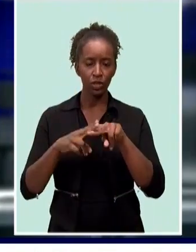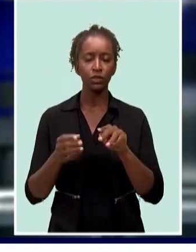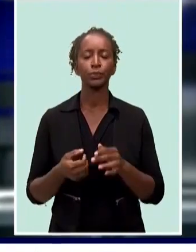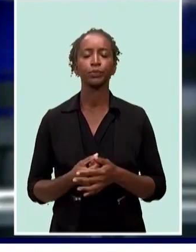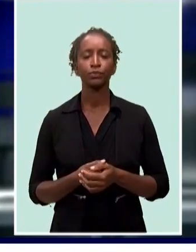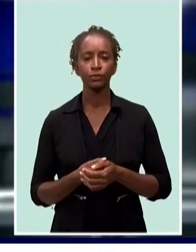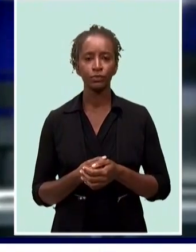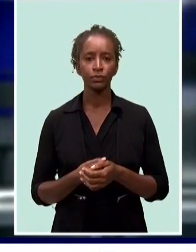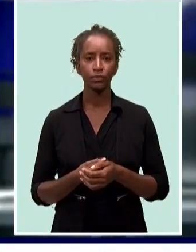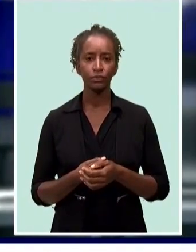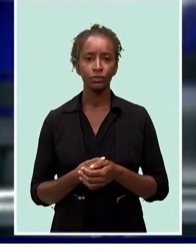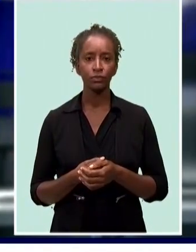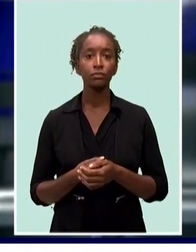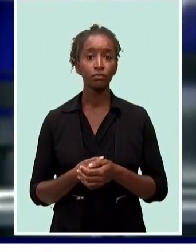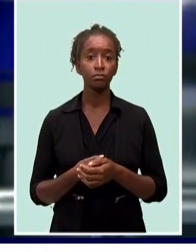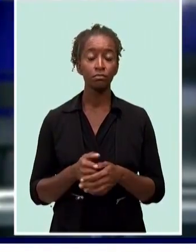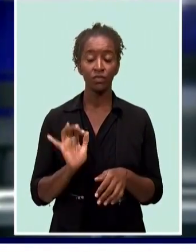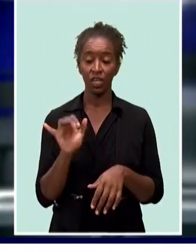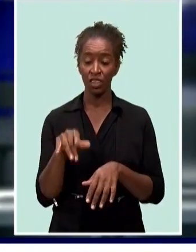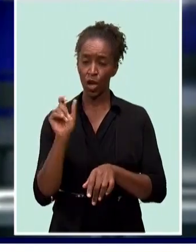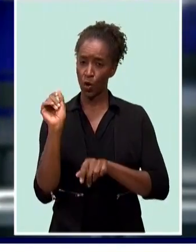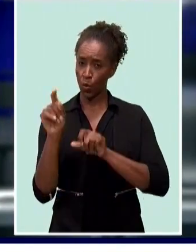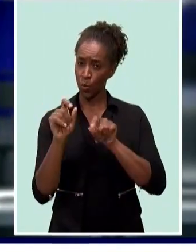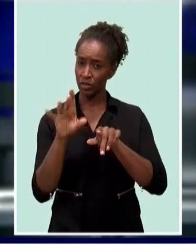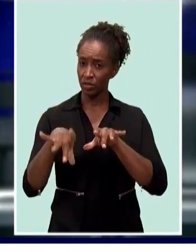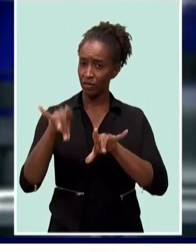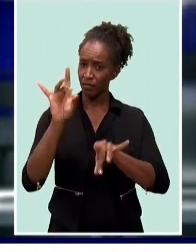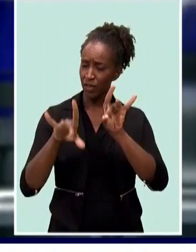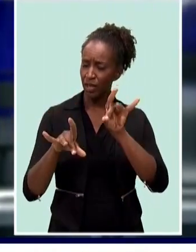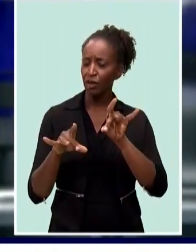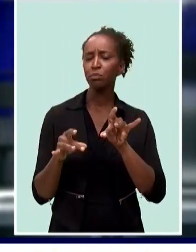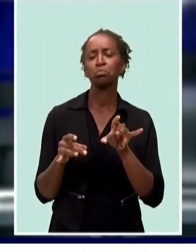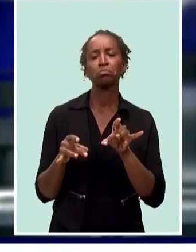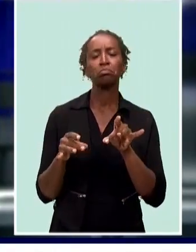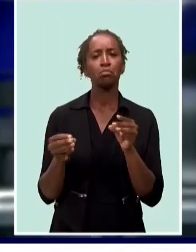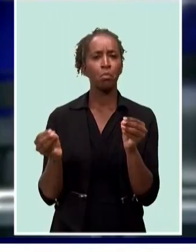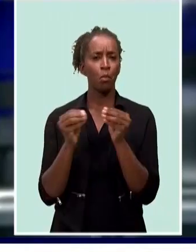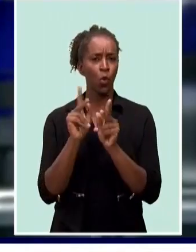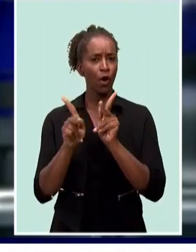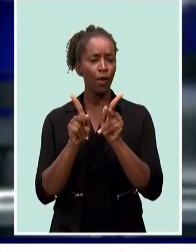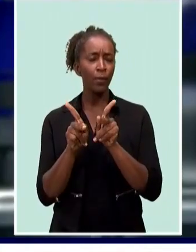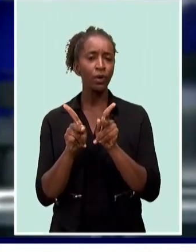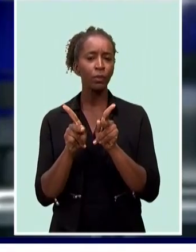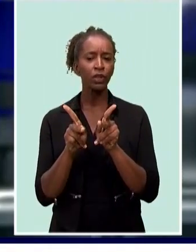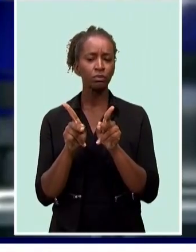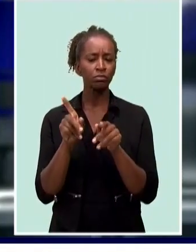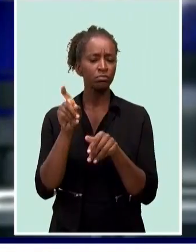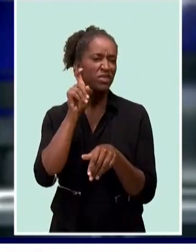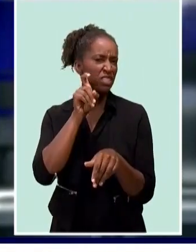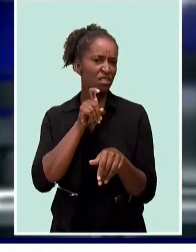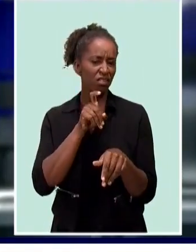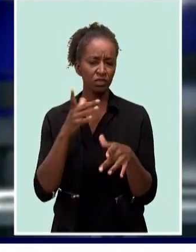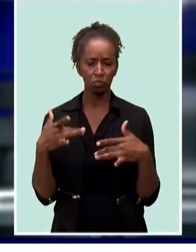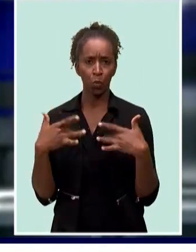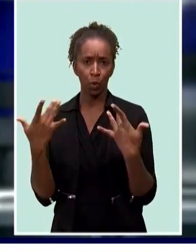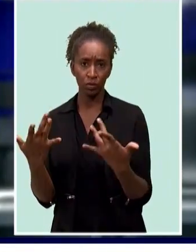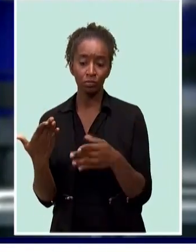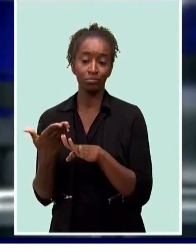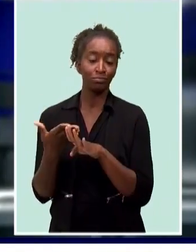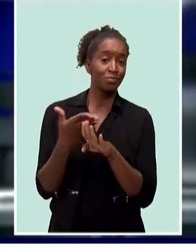that the study also showed that more people are having sex while under the influence of alcohol or non-prescription